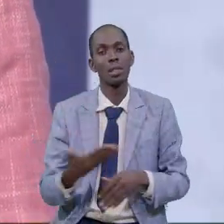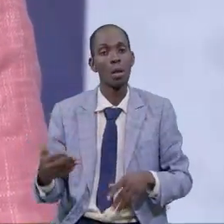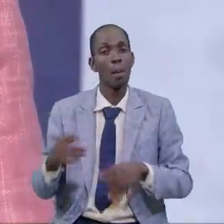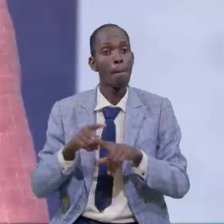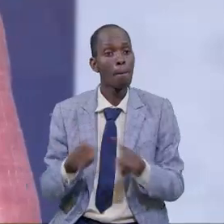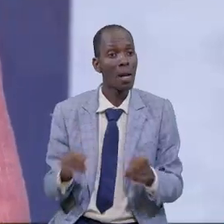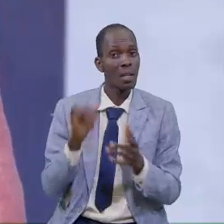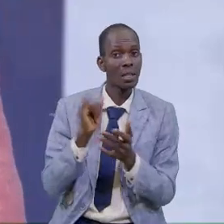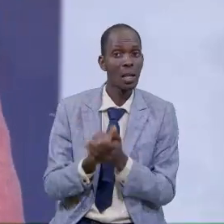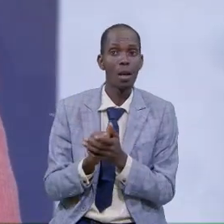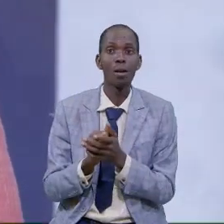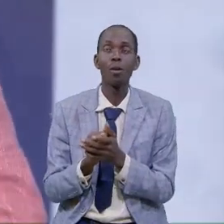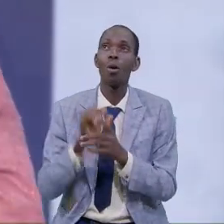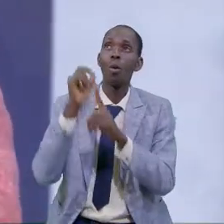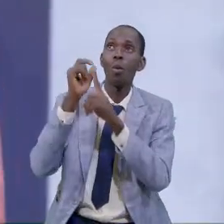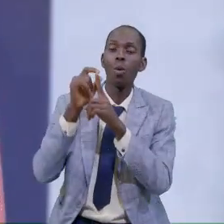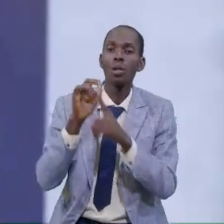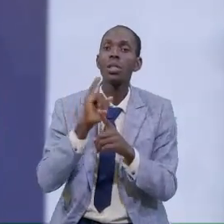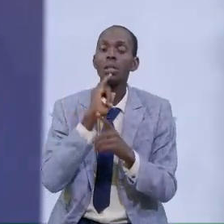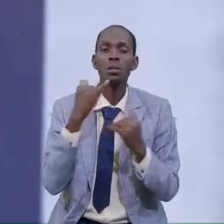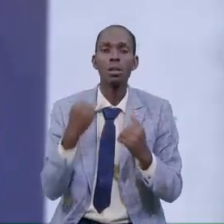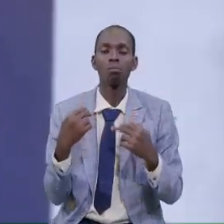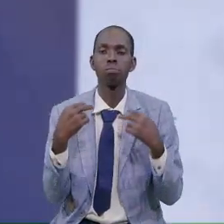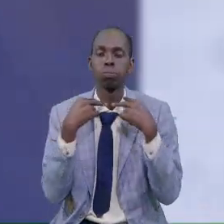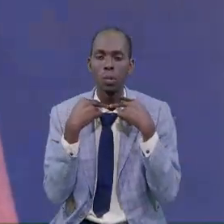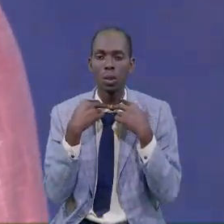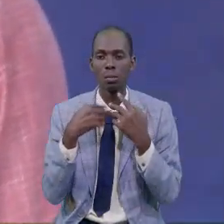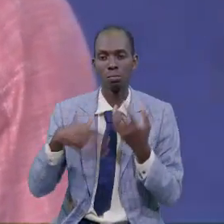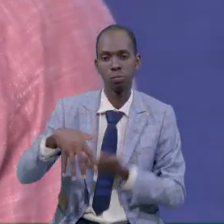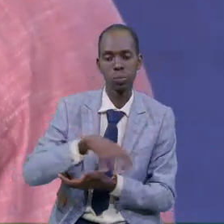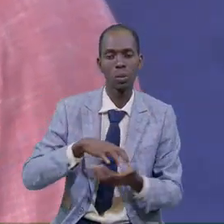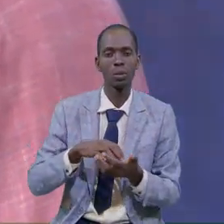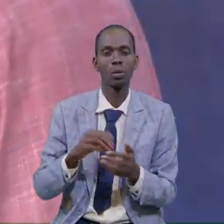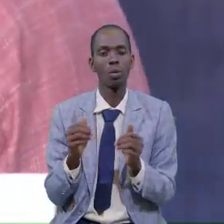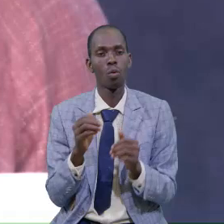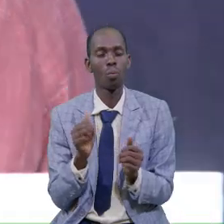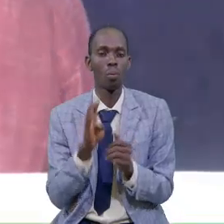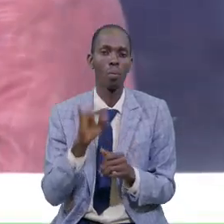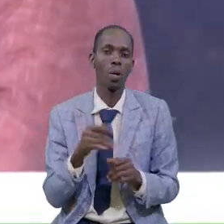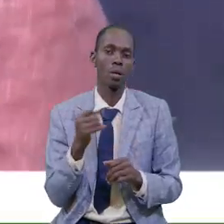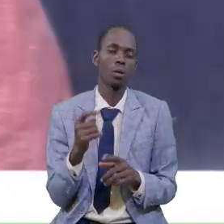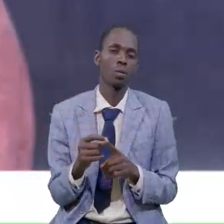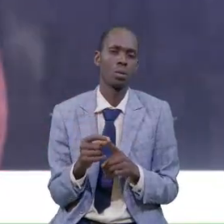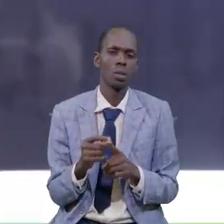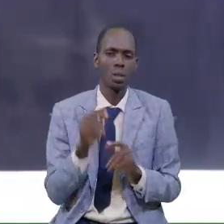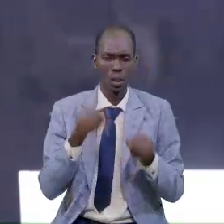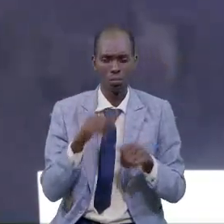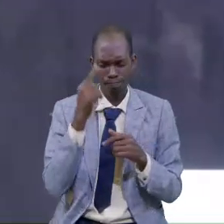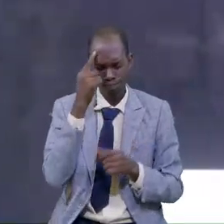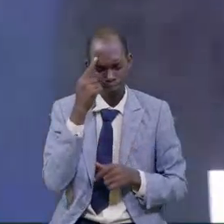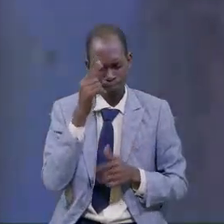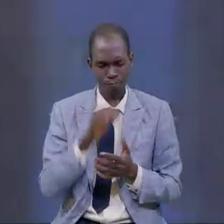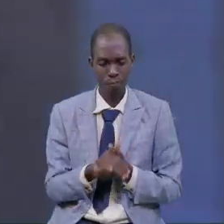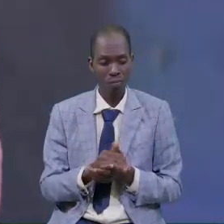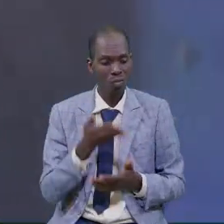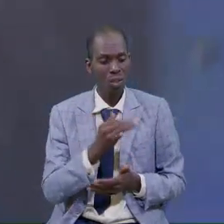choked by the world. It makes us look at, can you think about it? There's a little mosquito